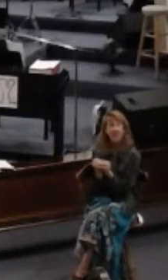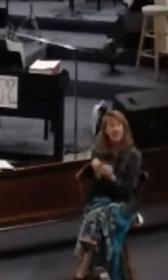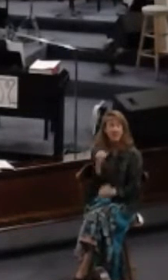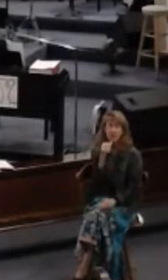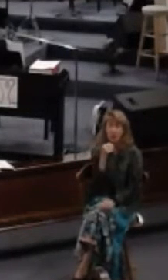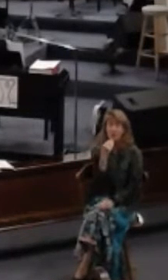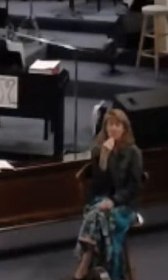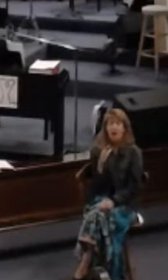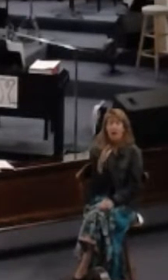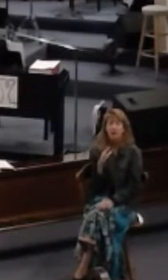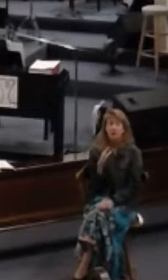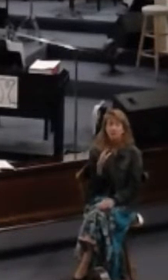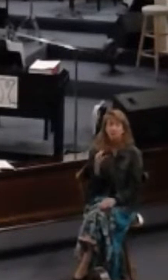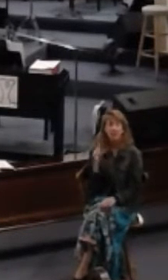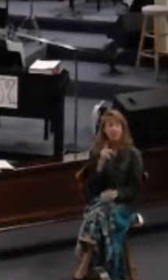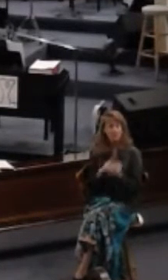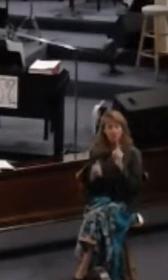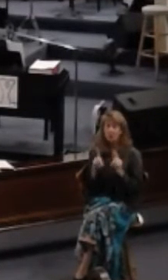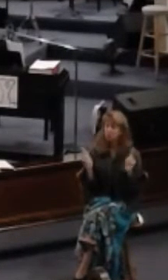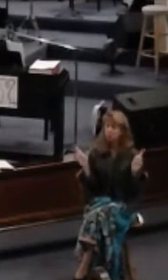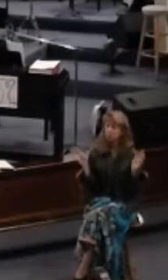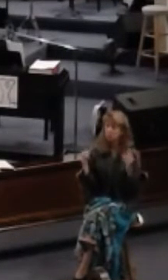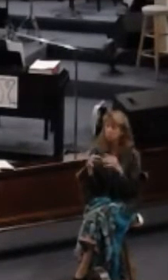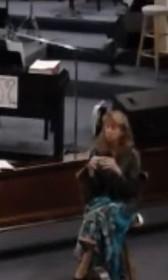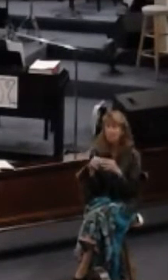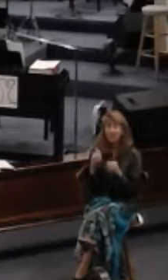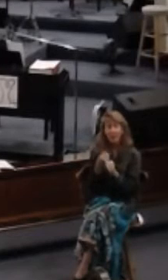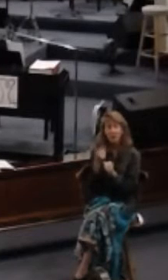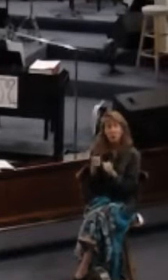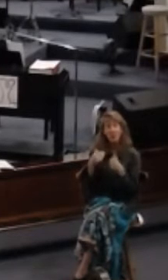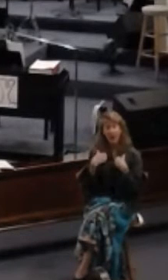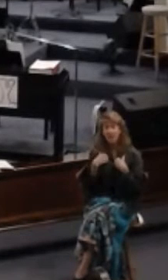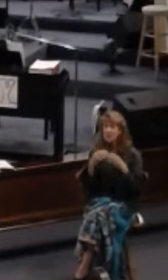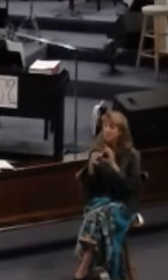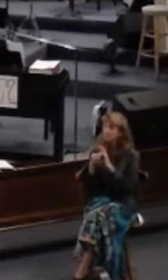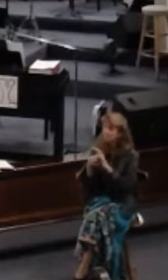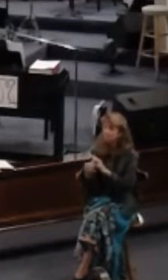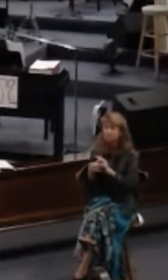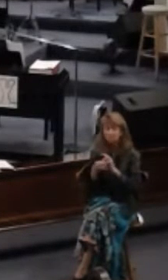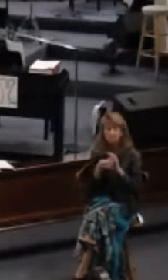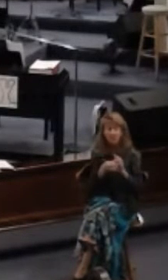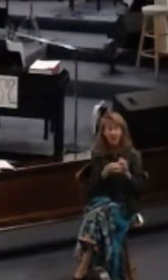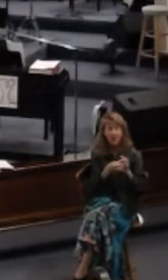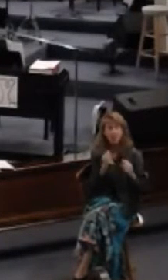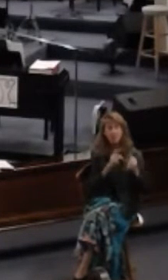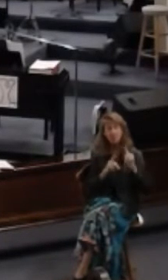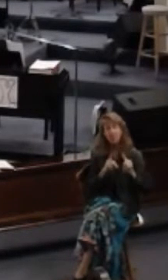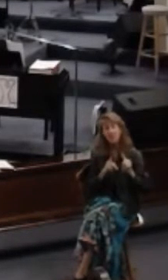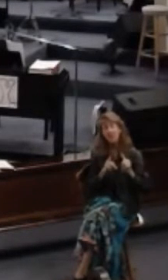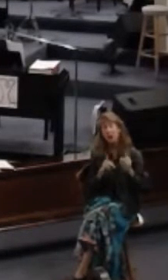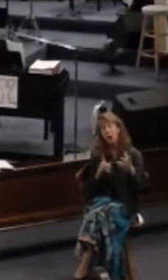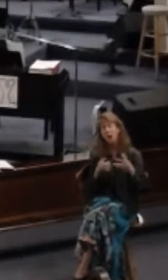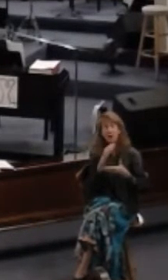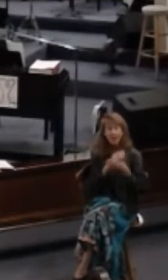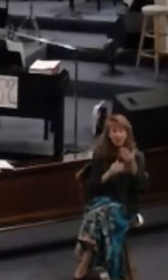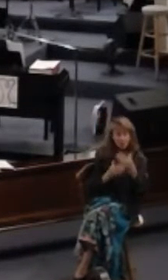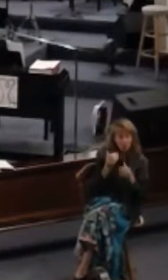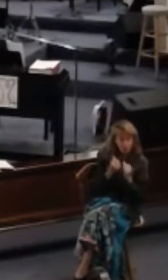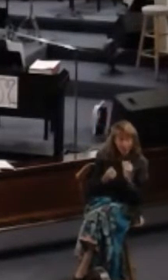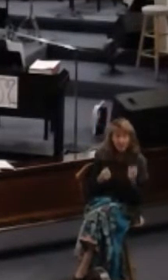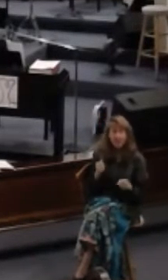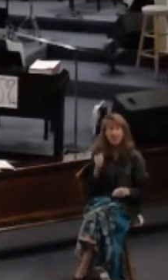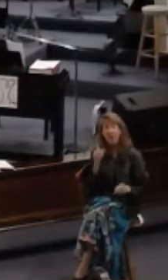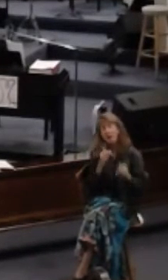and of themselves. I mean, everybody has their clique. I mean, people that they're comfortable with. You know, people that they're comfortable